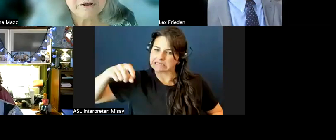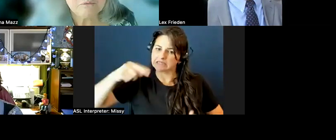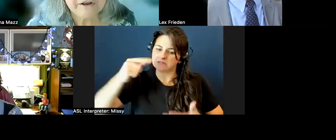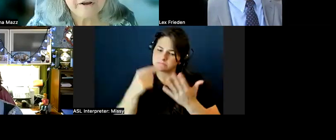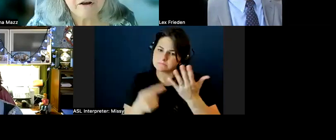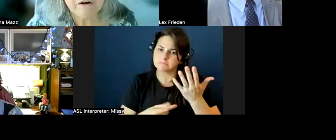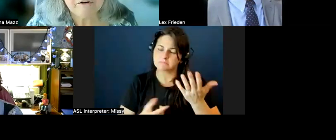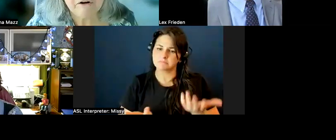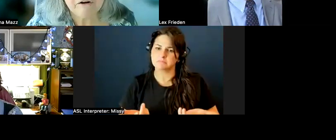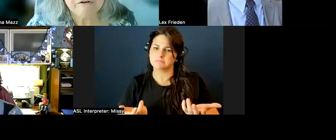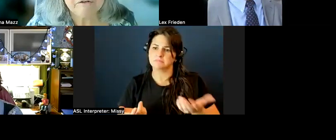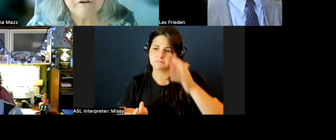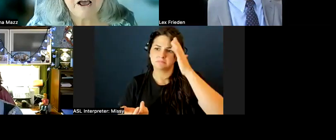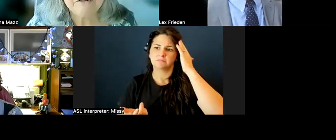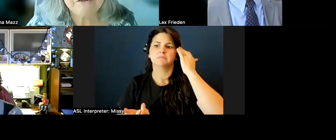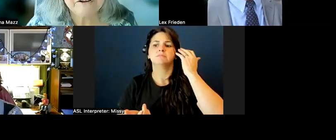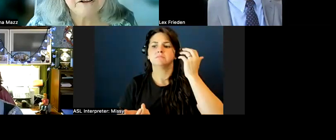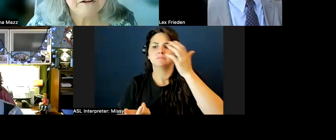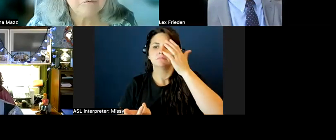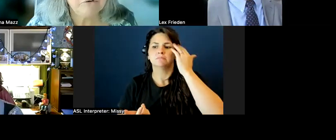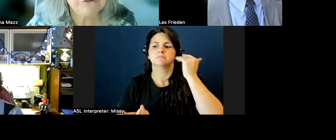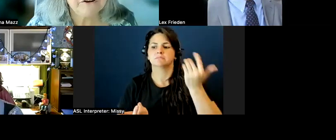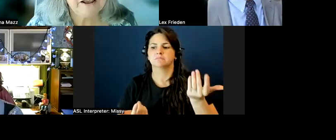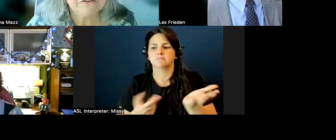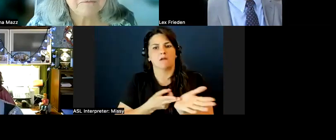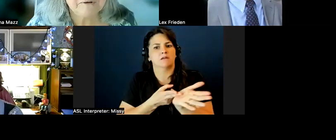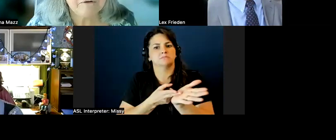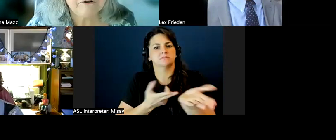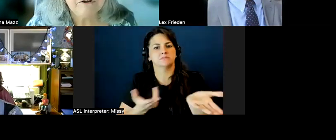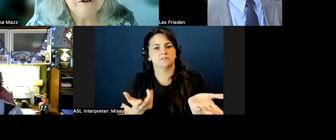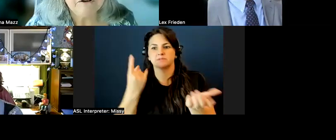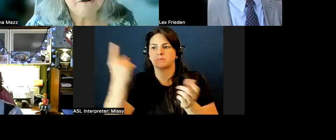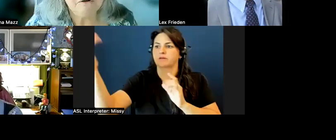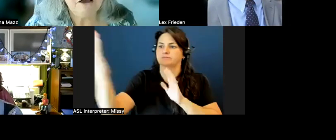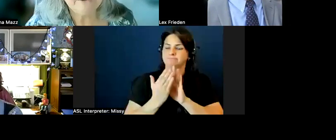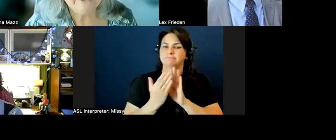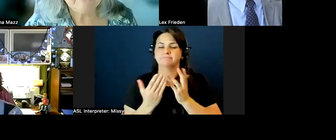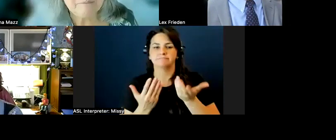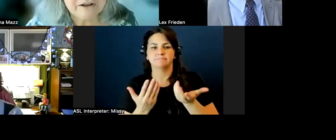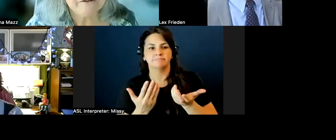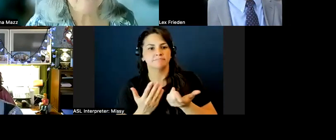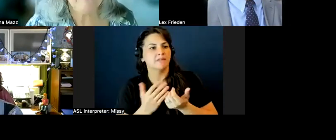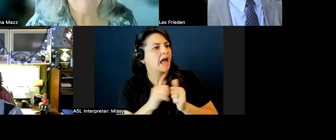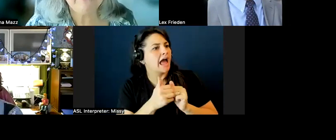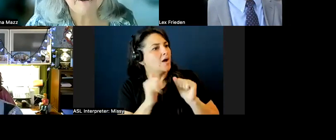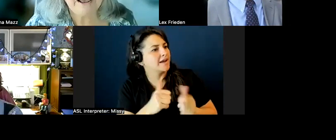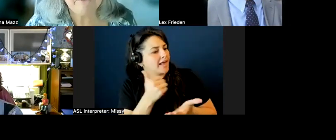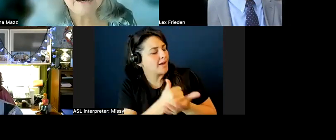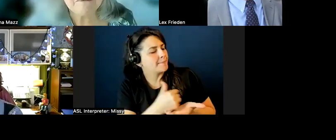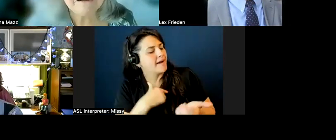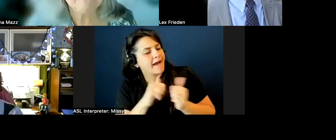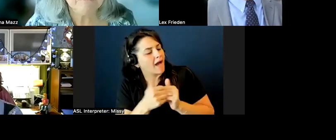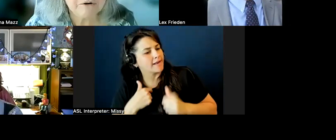when we are honestly approached and asked about, you know, how can I accommodate you? How